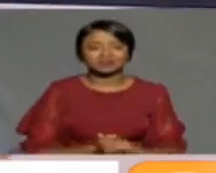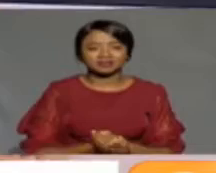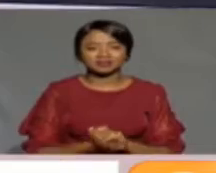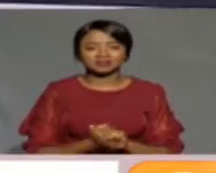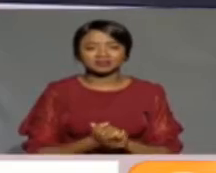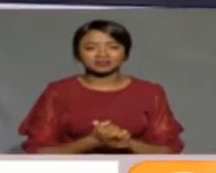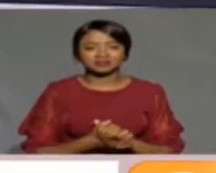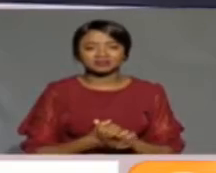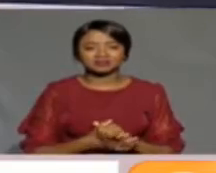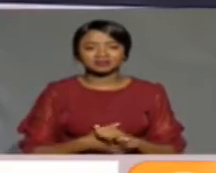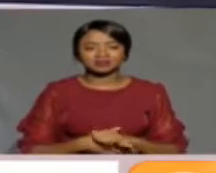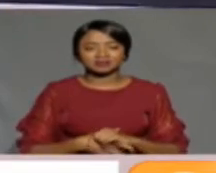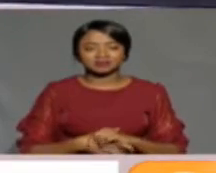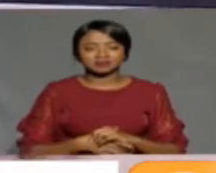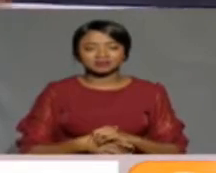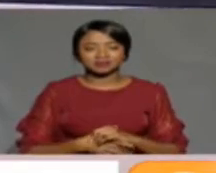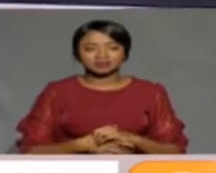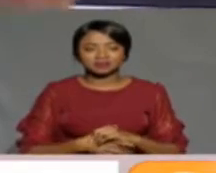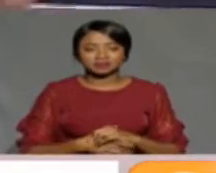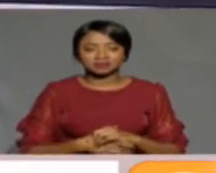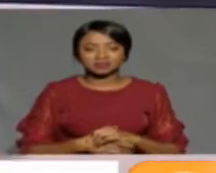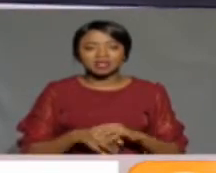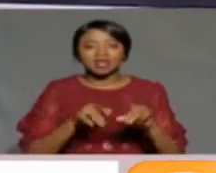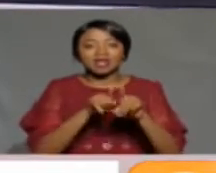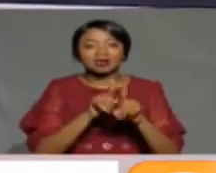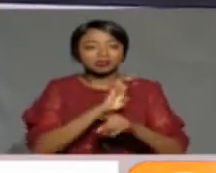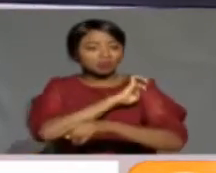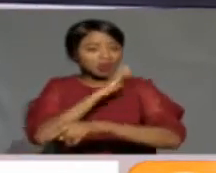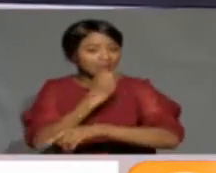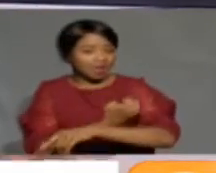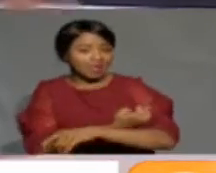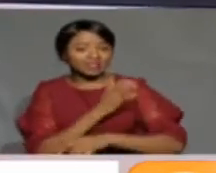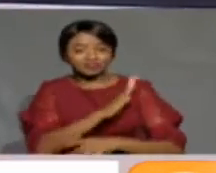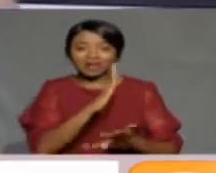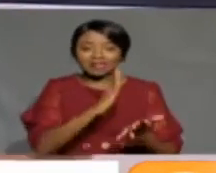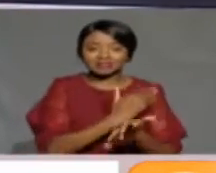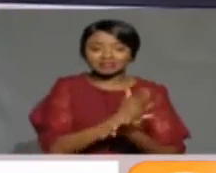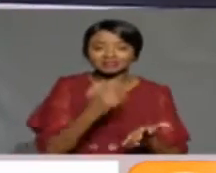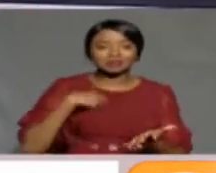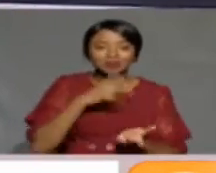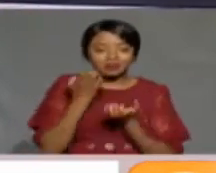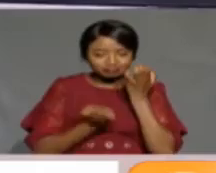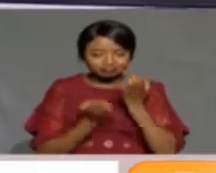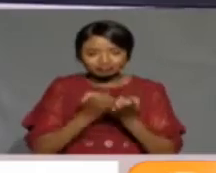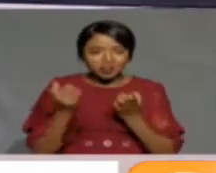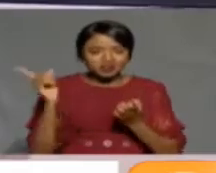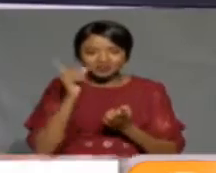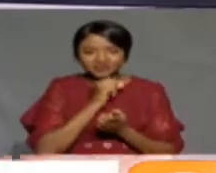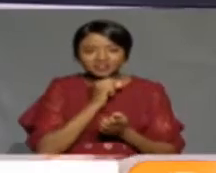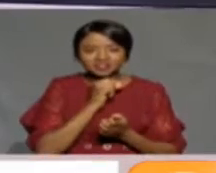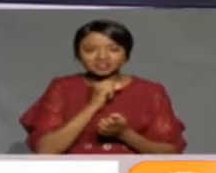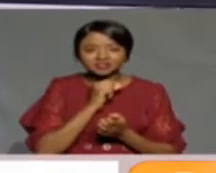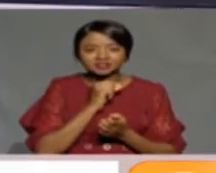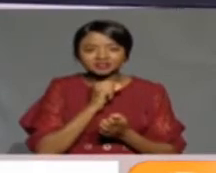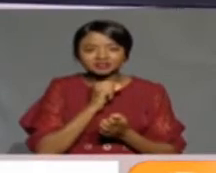without having to enumerate all of them. The energy sector, which we did valuation at